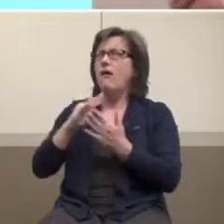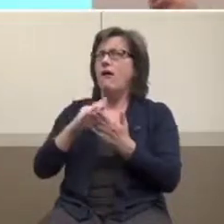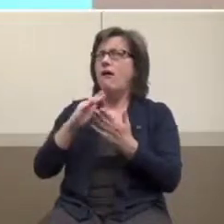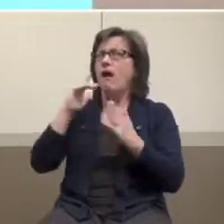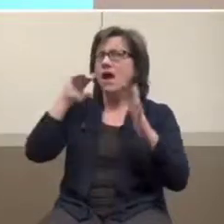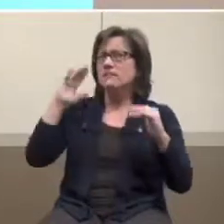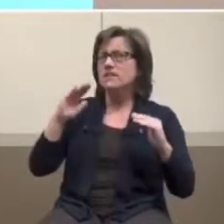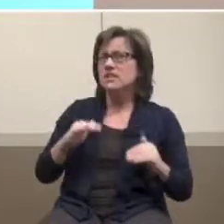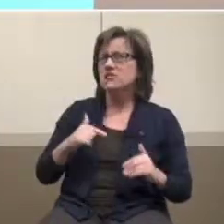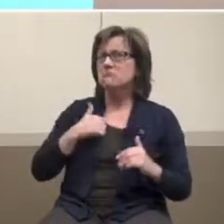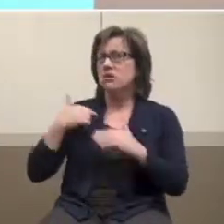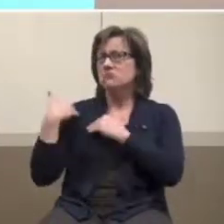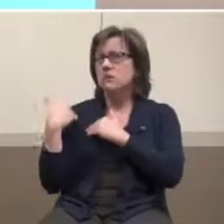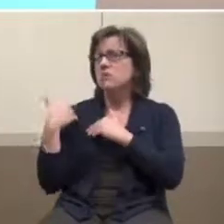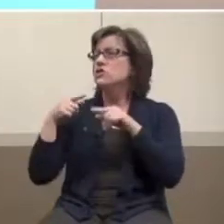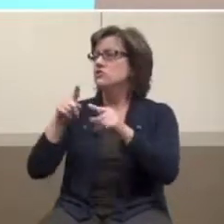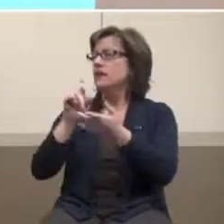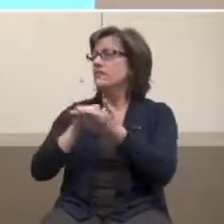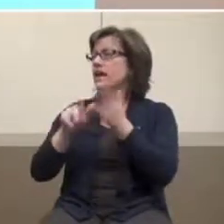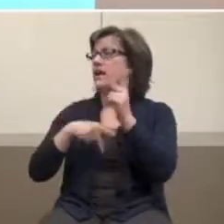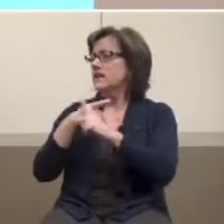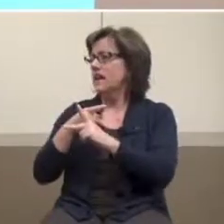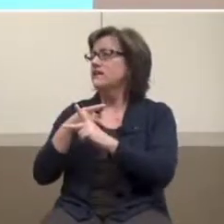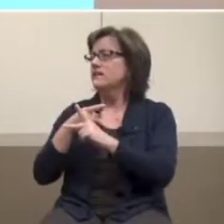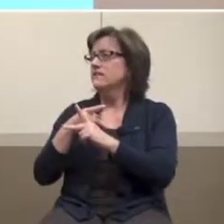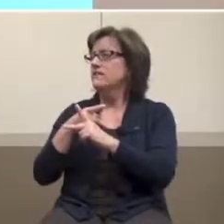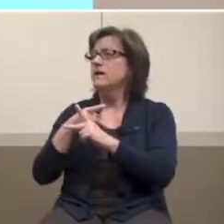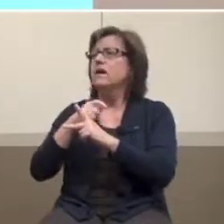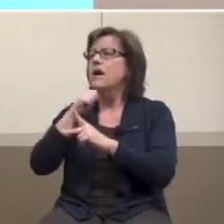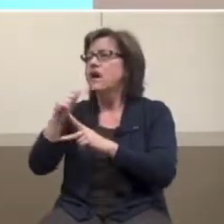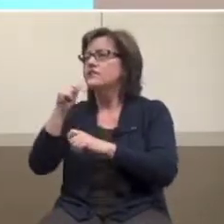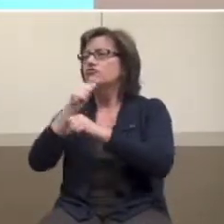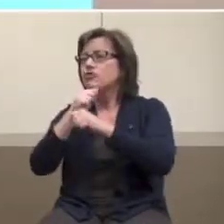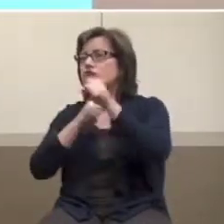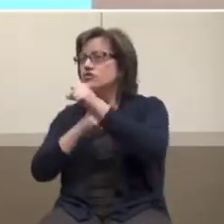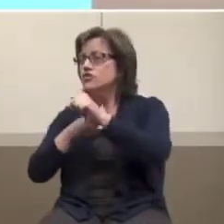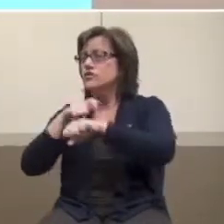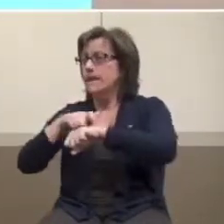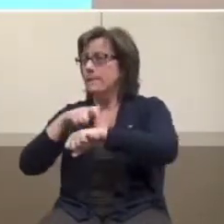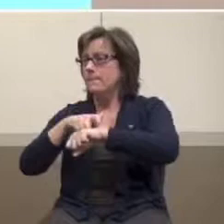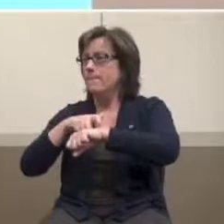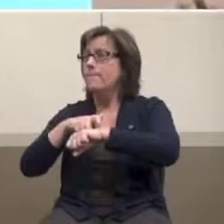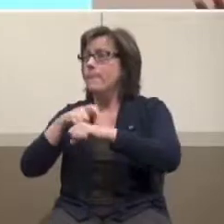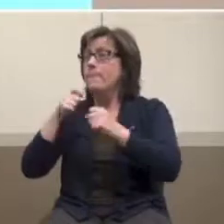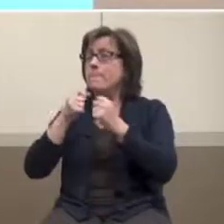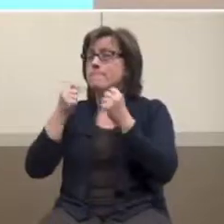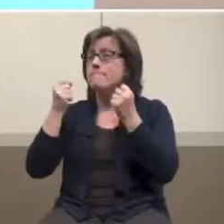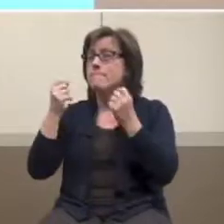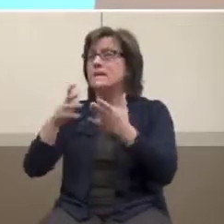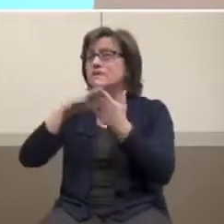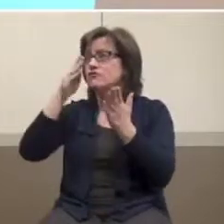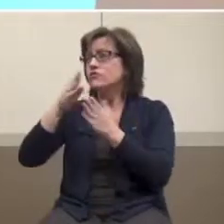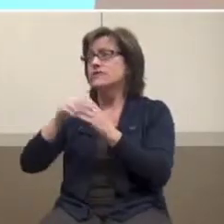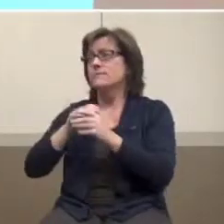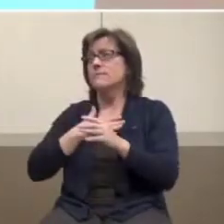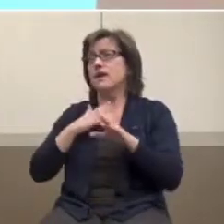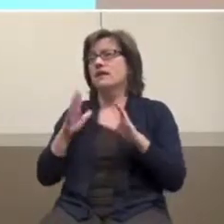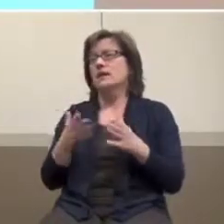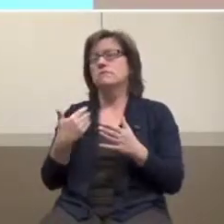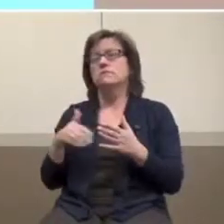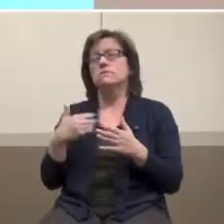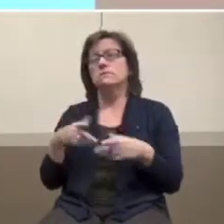them during that kind of unstructured time, which for a lot of the students in my class is a really hard time to try